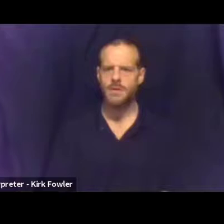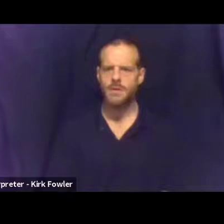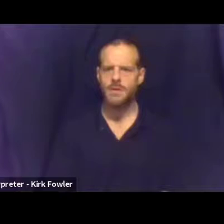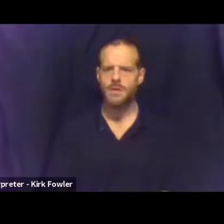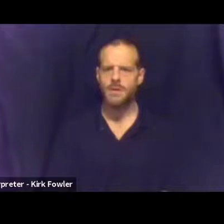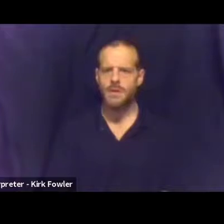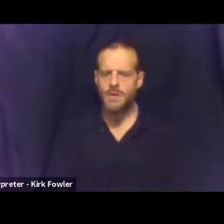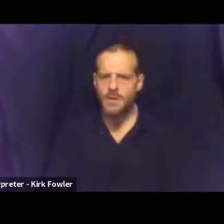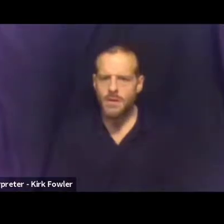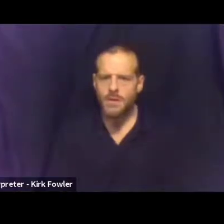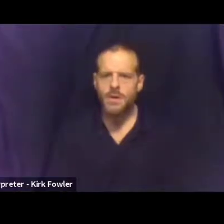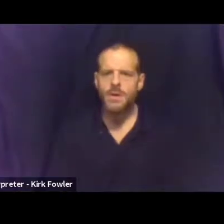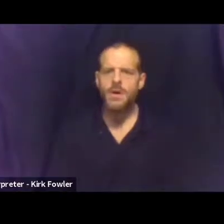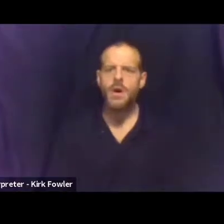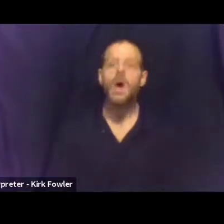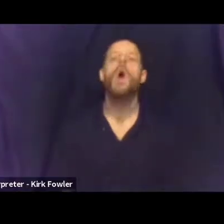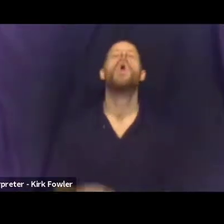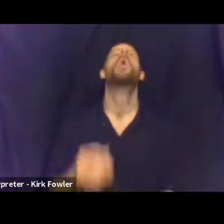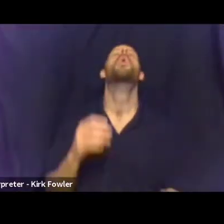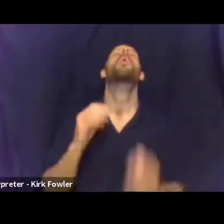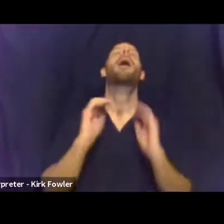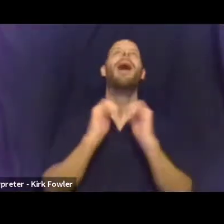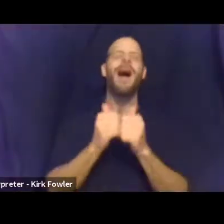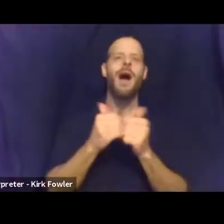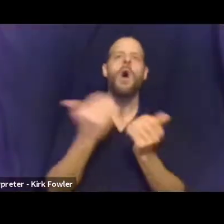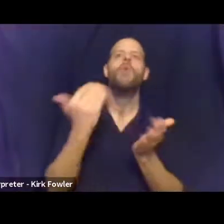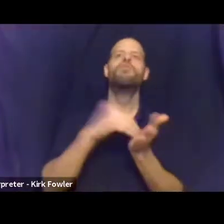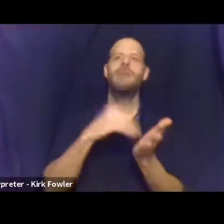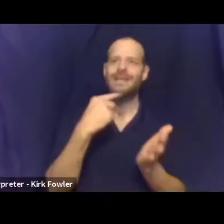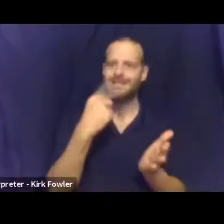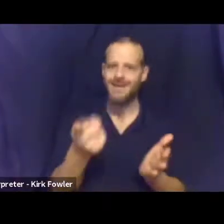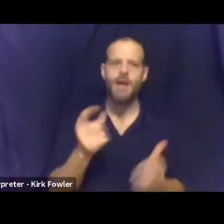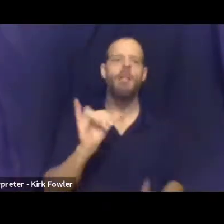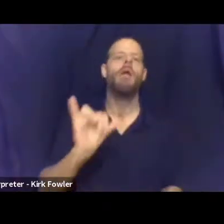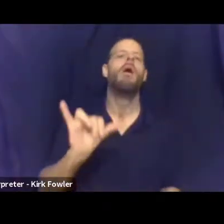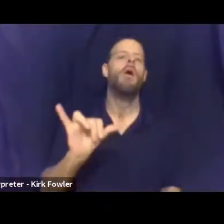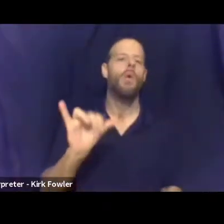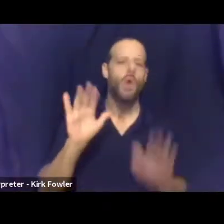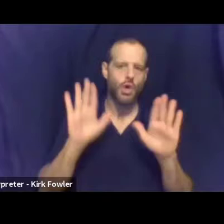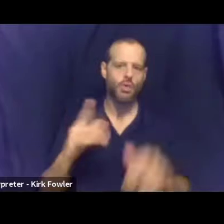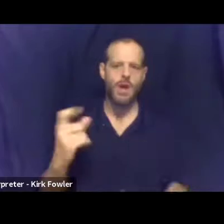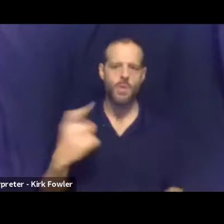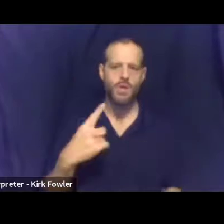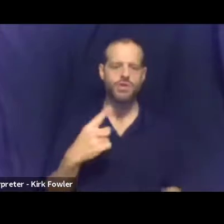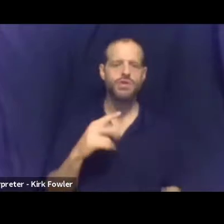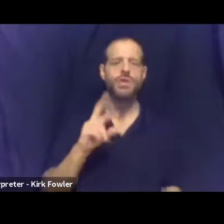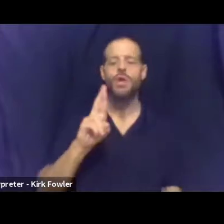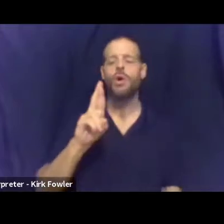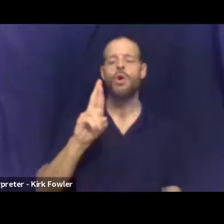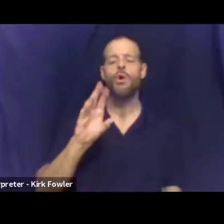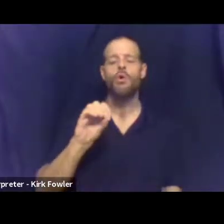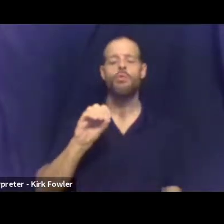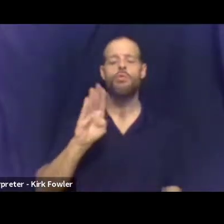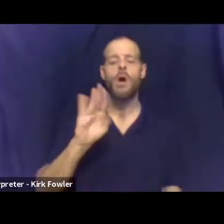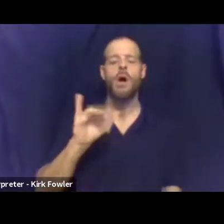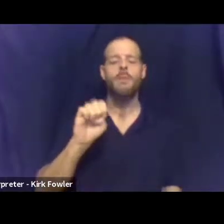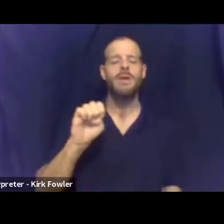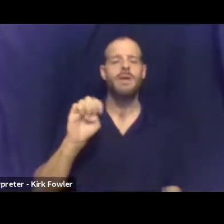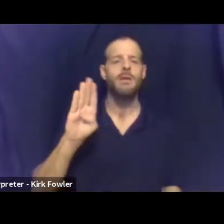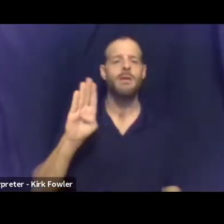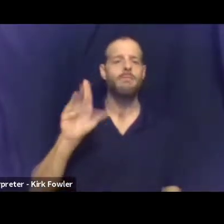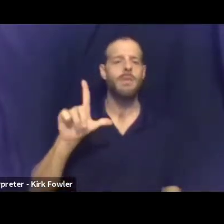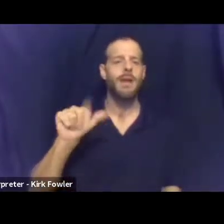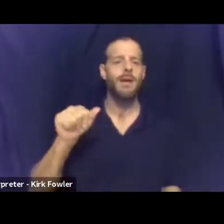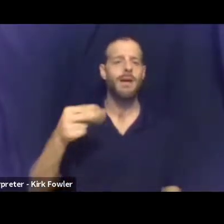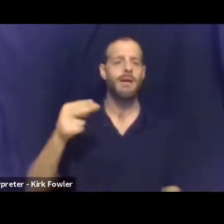Oh, so how do they retell it? So that's actually a great question. And so, um, Robbie Bleha, who wrote the calendars book talks about, um, once we start